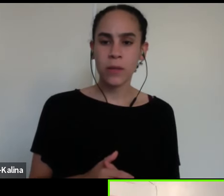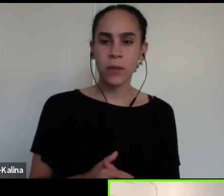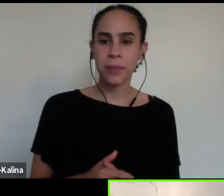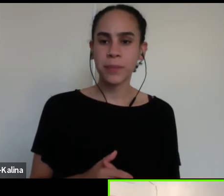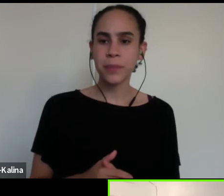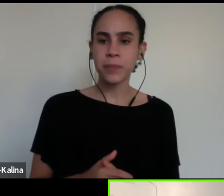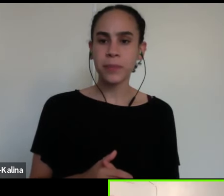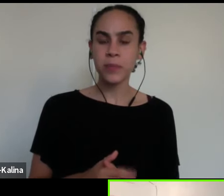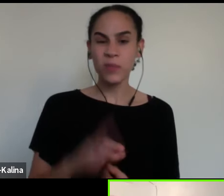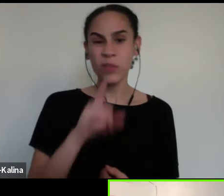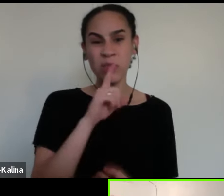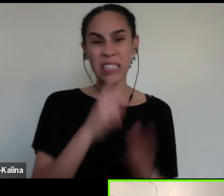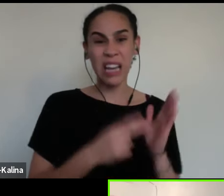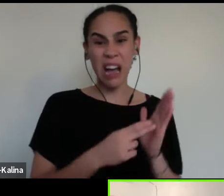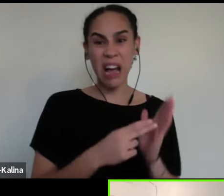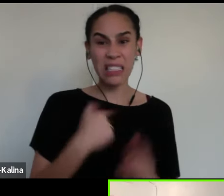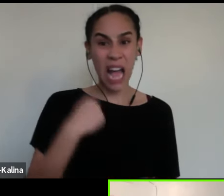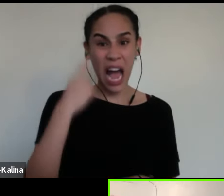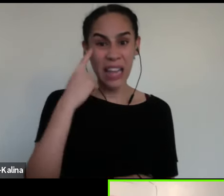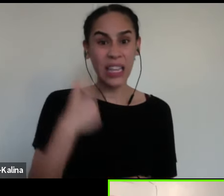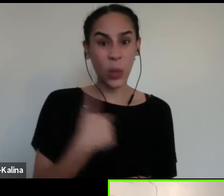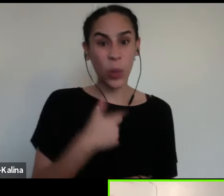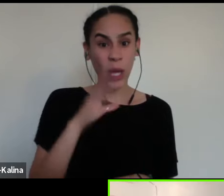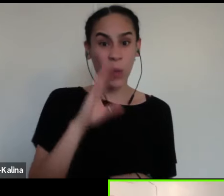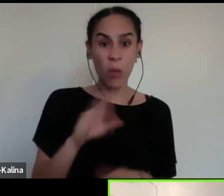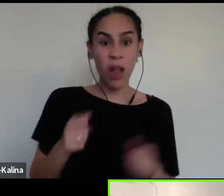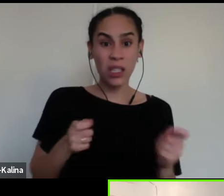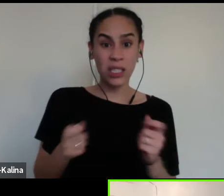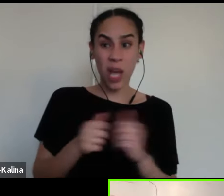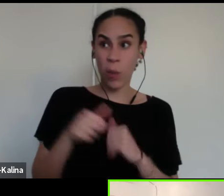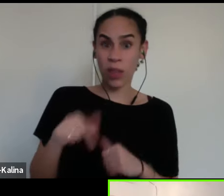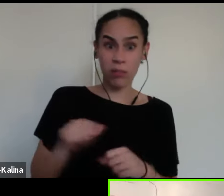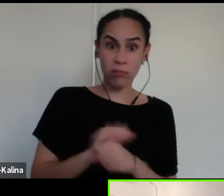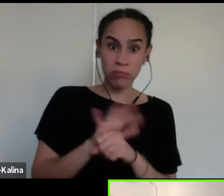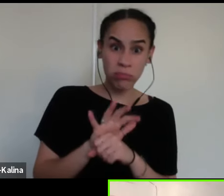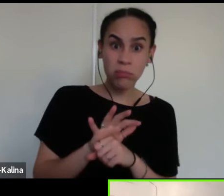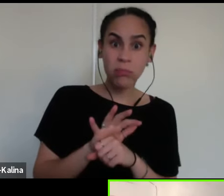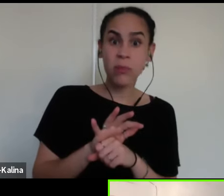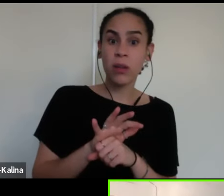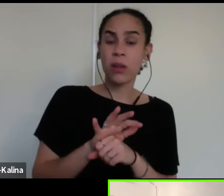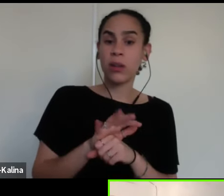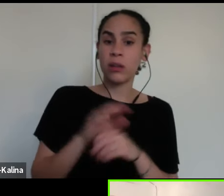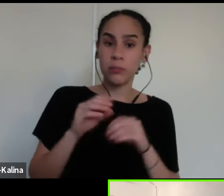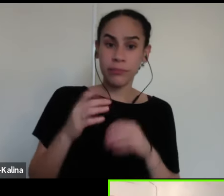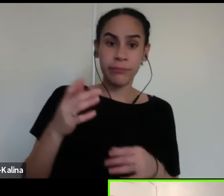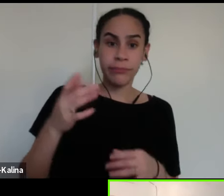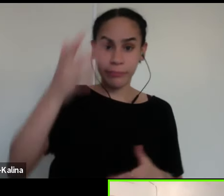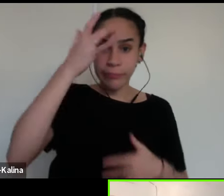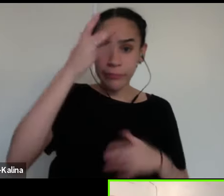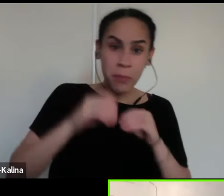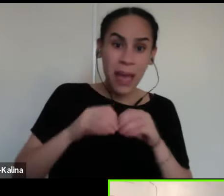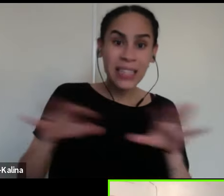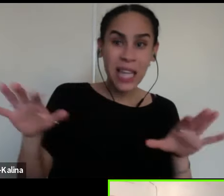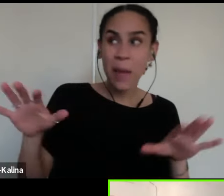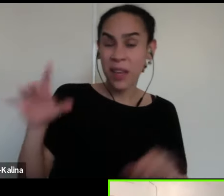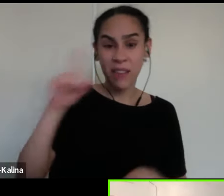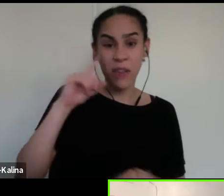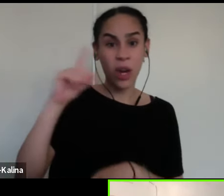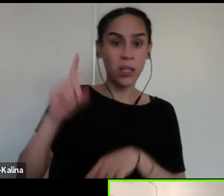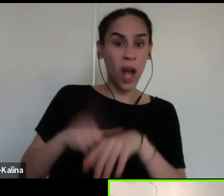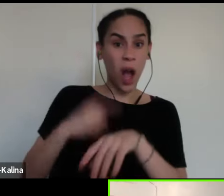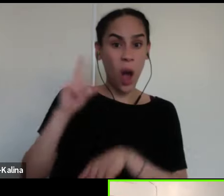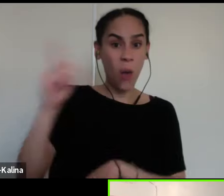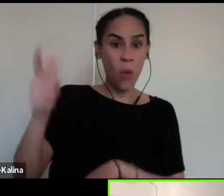if I'm being honest, I do think that we're in this for a while. Like, I think that from a pandemic perspective, we're in this for a while. We know from an